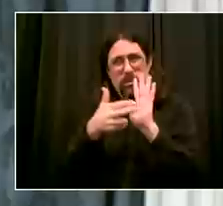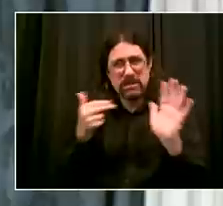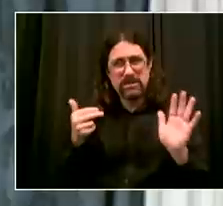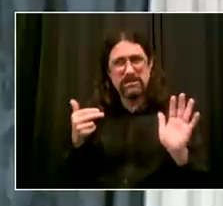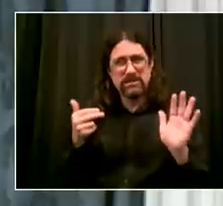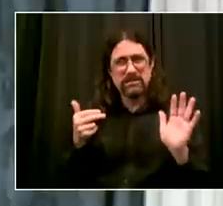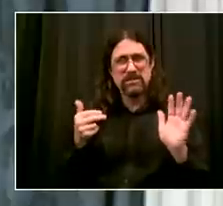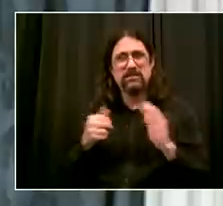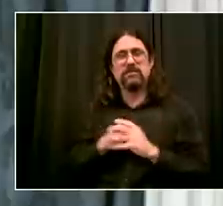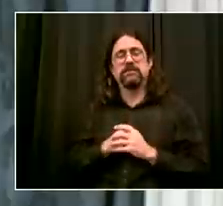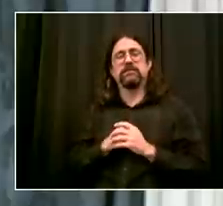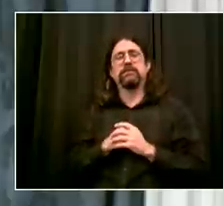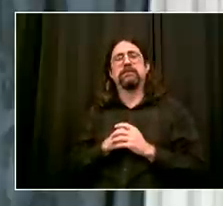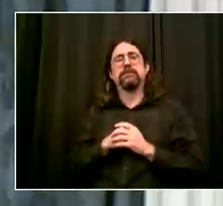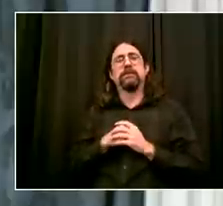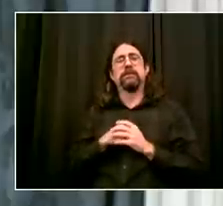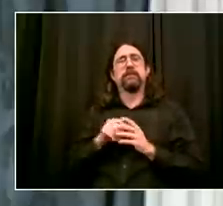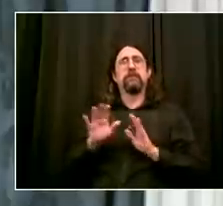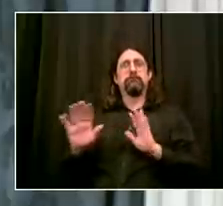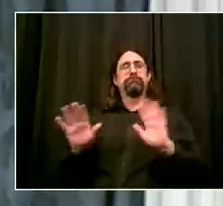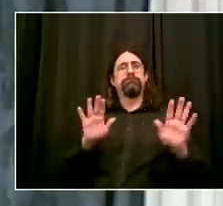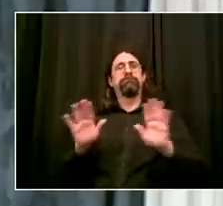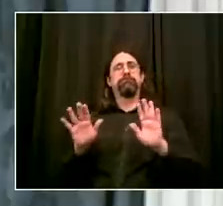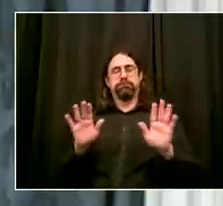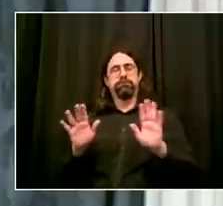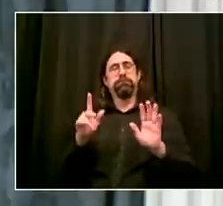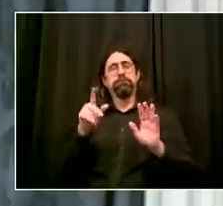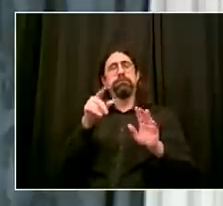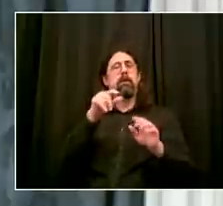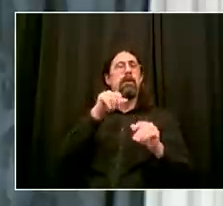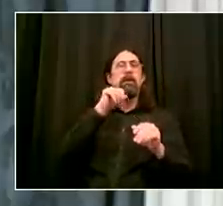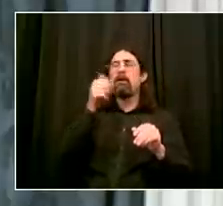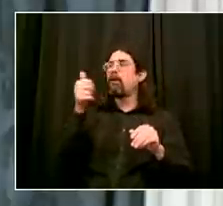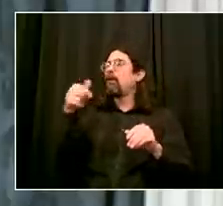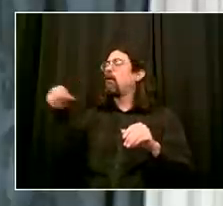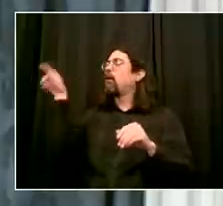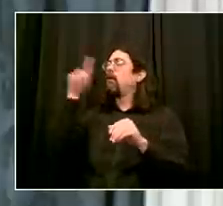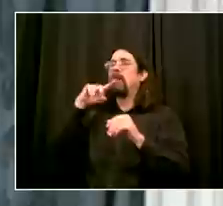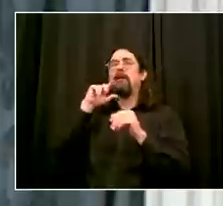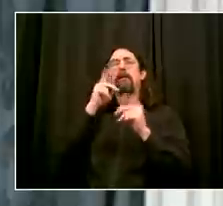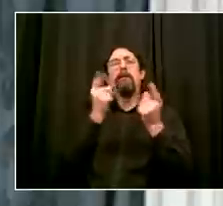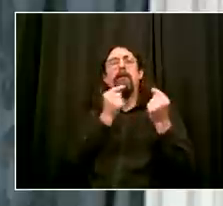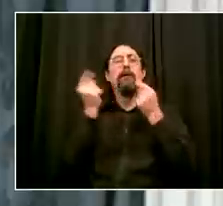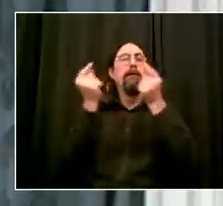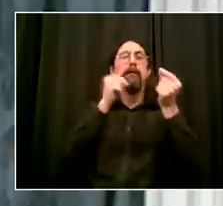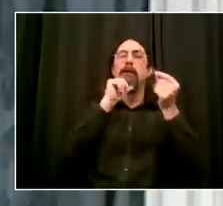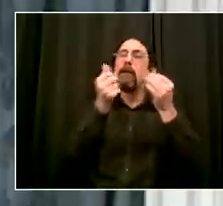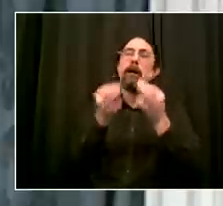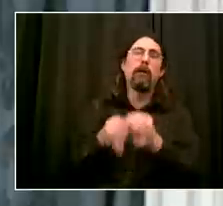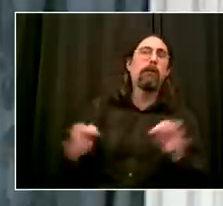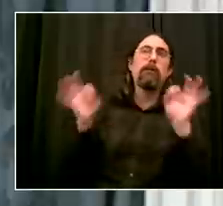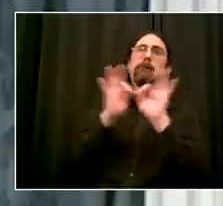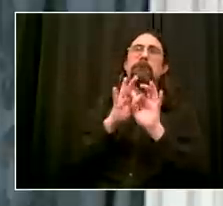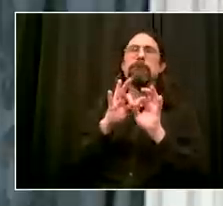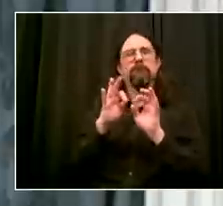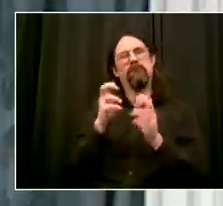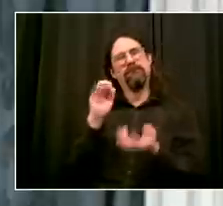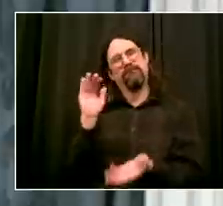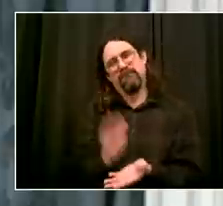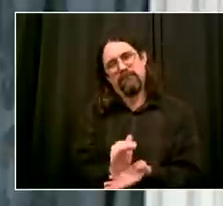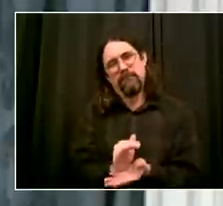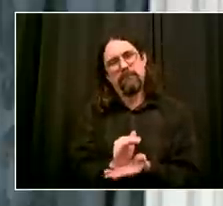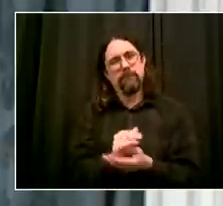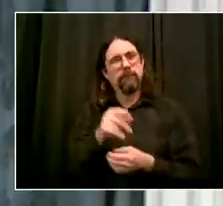curtailed as we see cases and now hospitalizations, starting to increase. With all of that